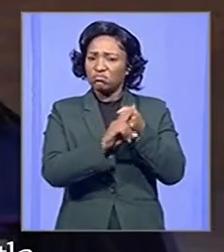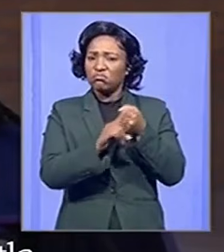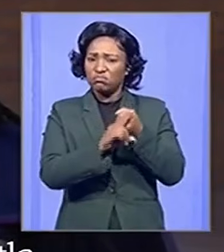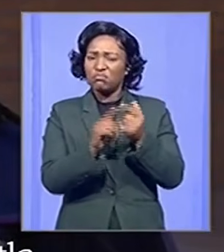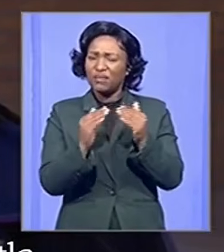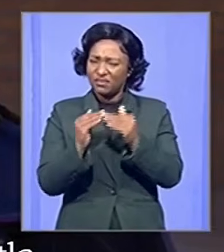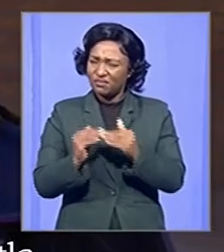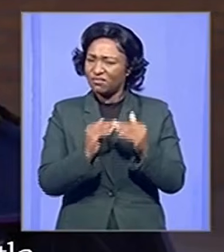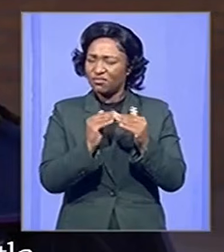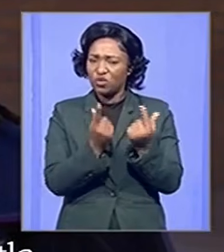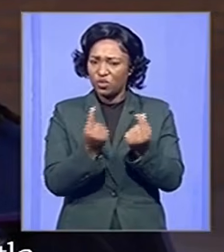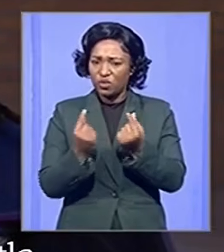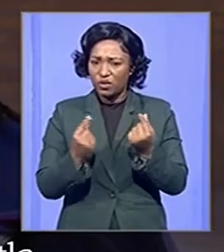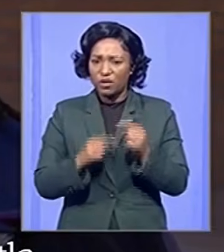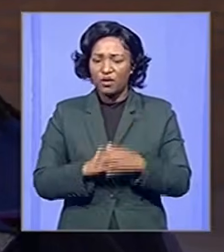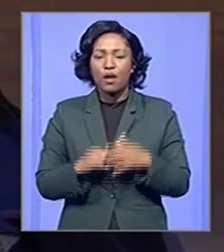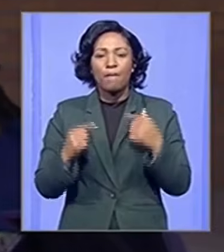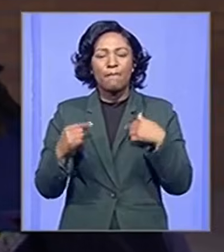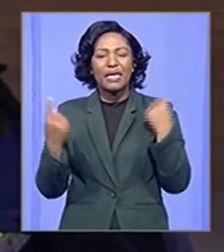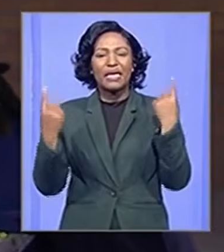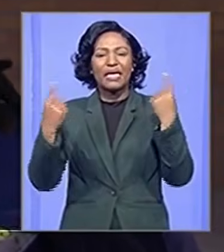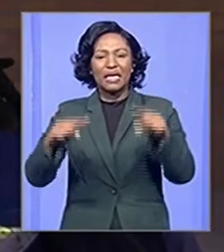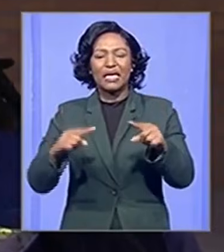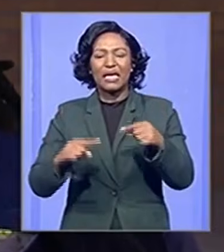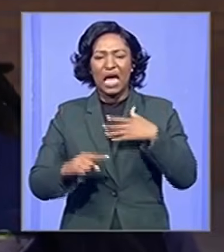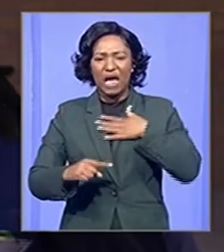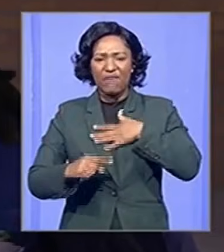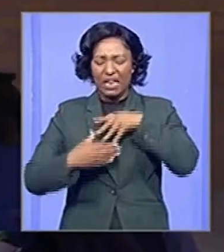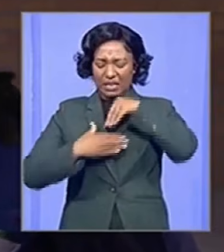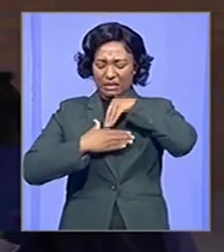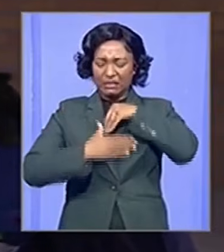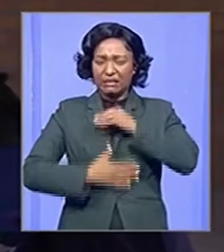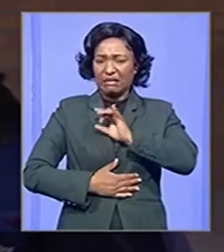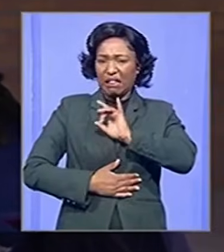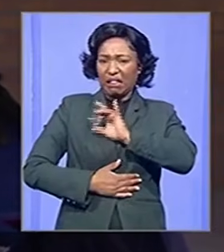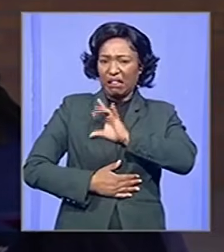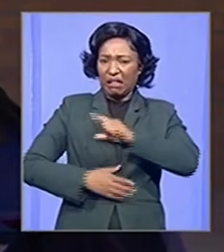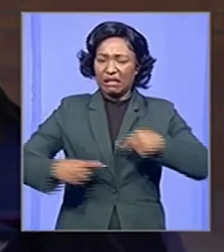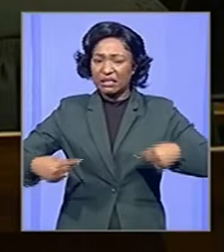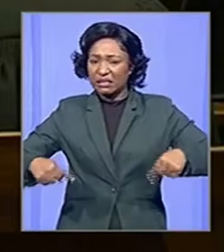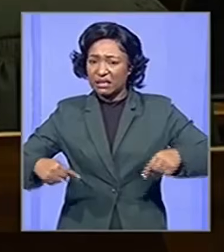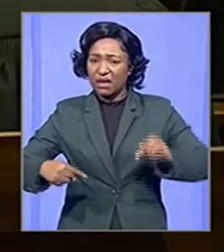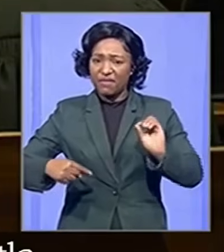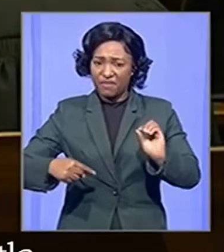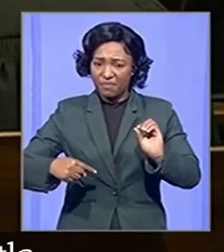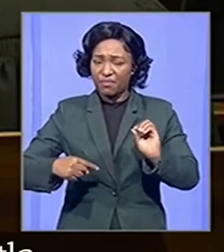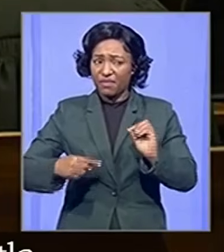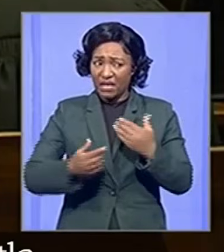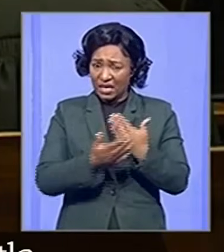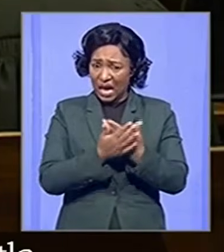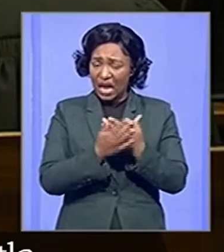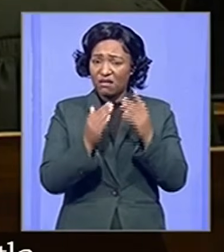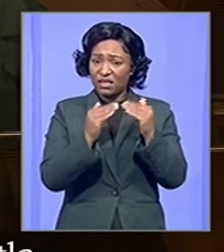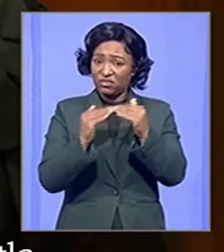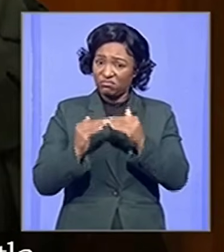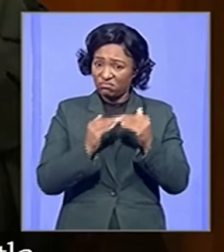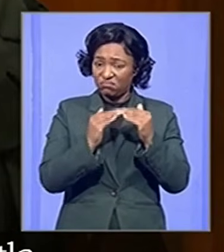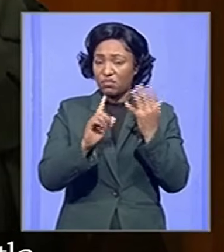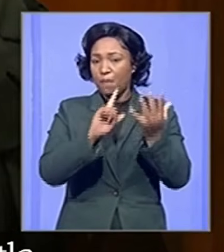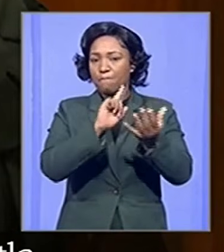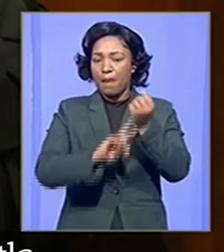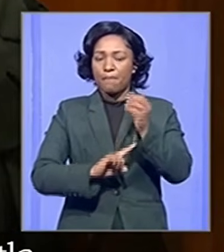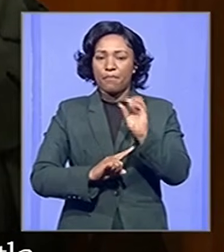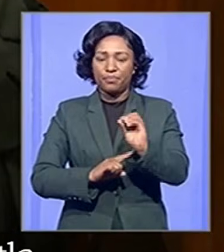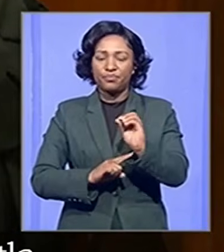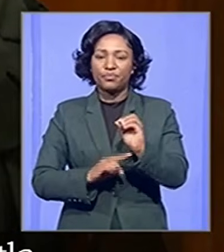ka le tshogo le lengwe le ke sa itseng gore go tla diragalang a justice ya rona e tla nna teng. Tebello ke hore botjhotjhisi le maqwetha